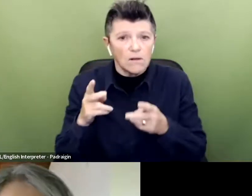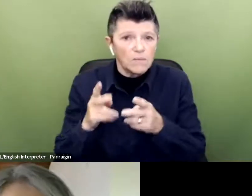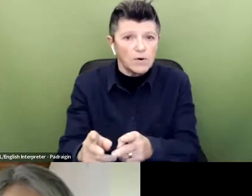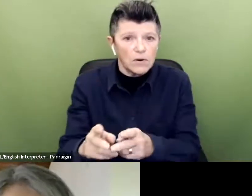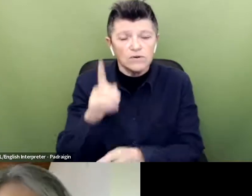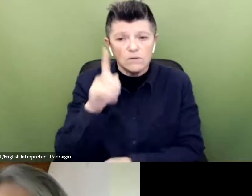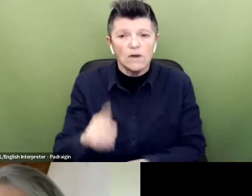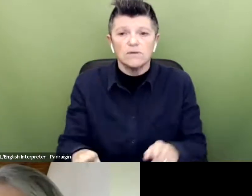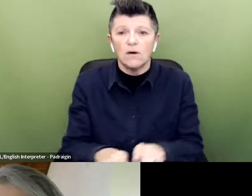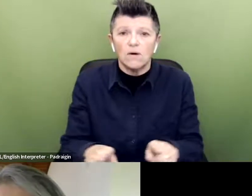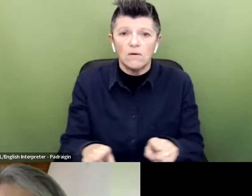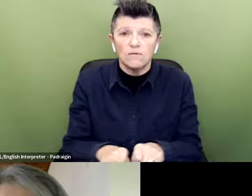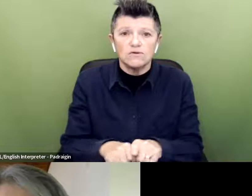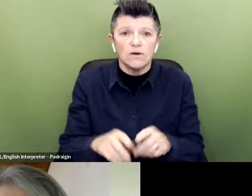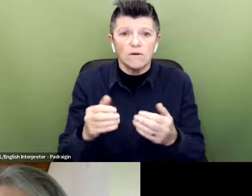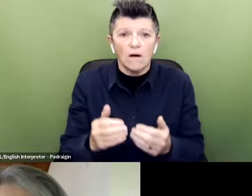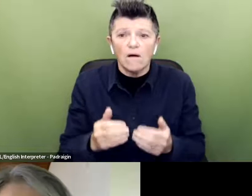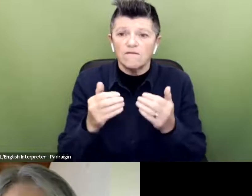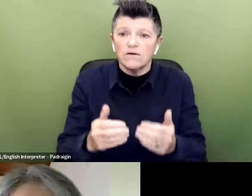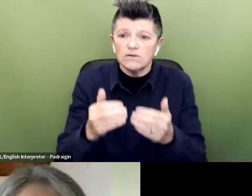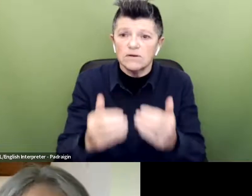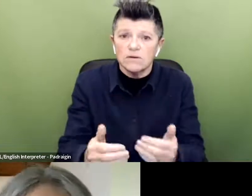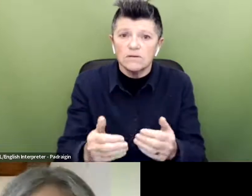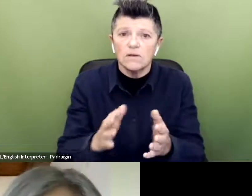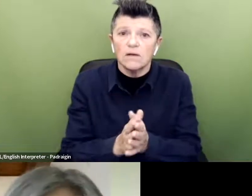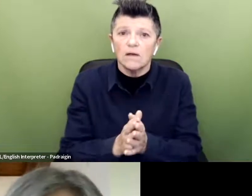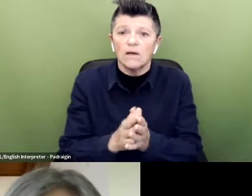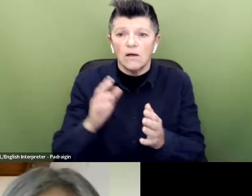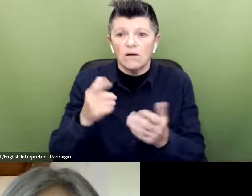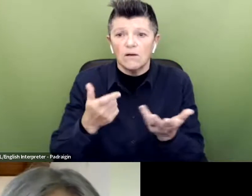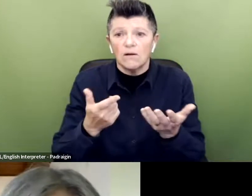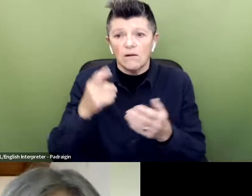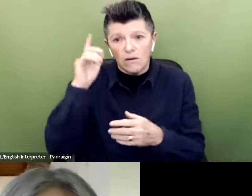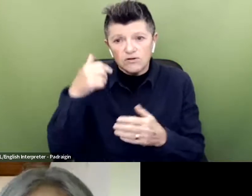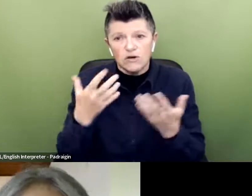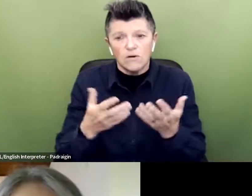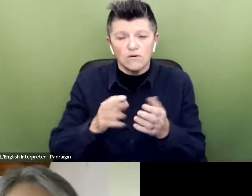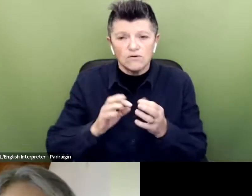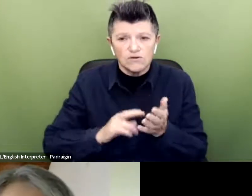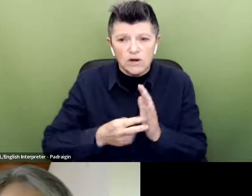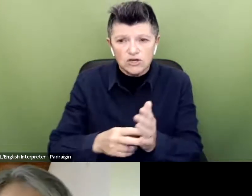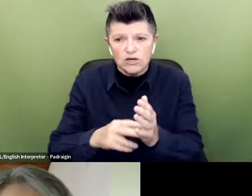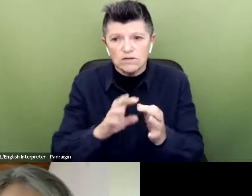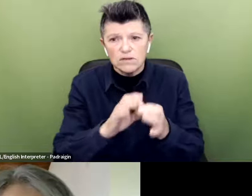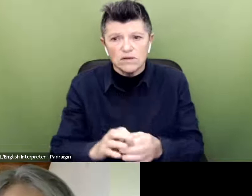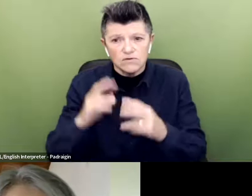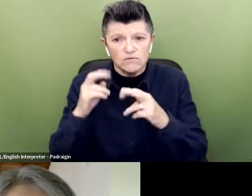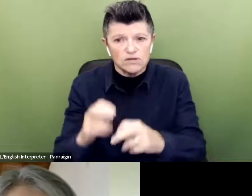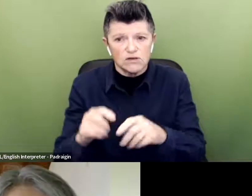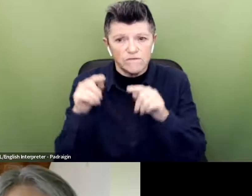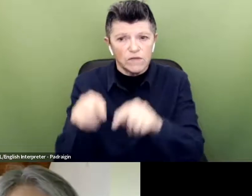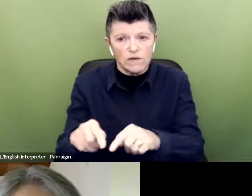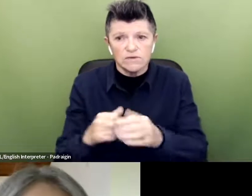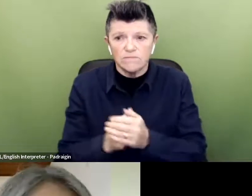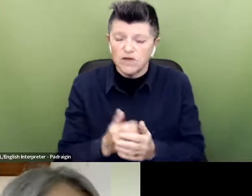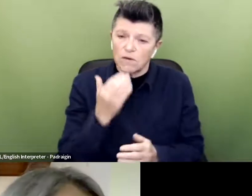by advancing methodological strategies to make research on this. So thanks, Ellen. I think